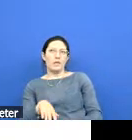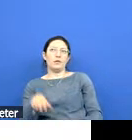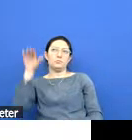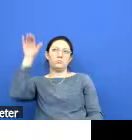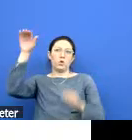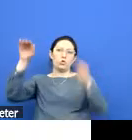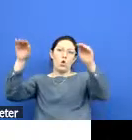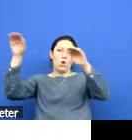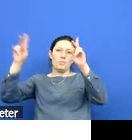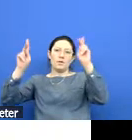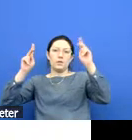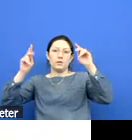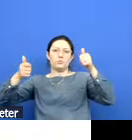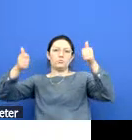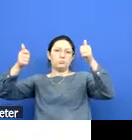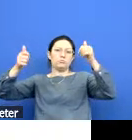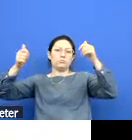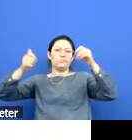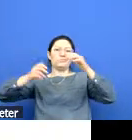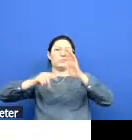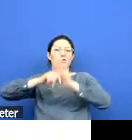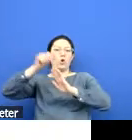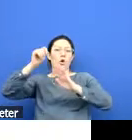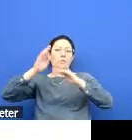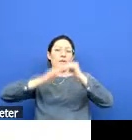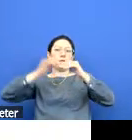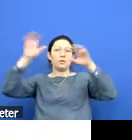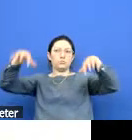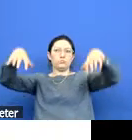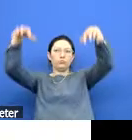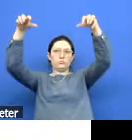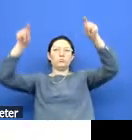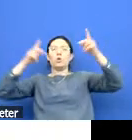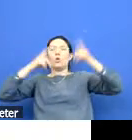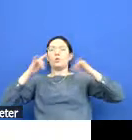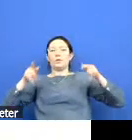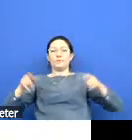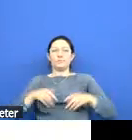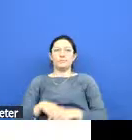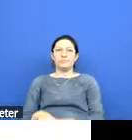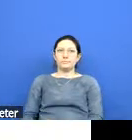buildings behind it. So my last comment I want to make is,